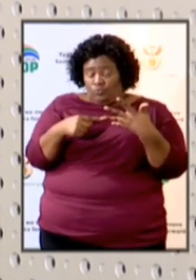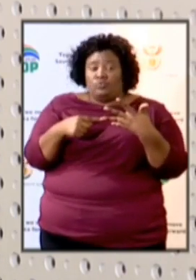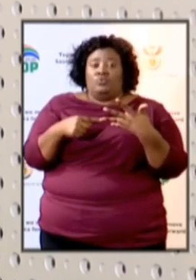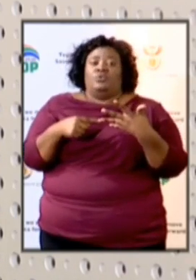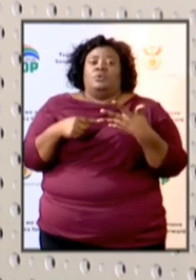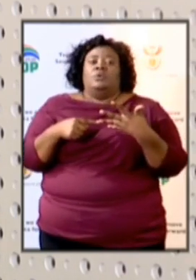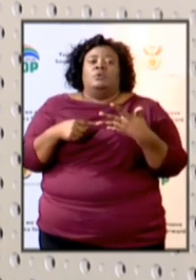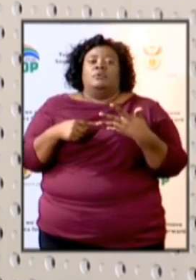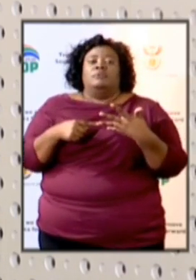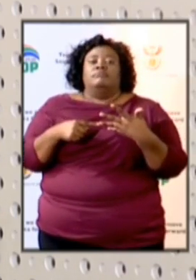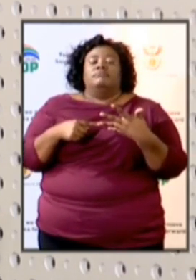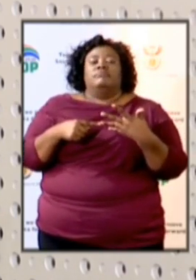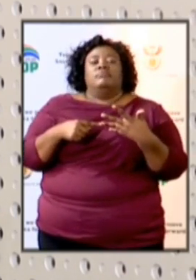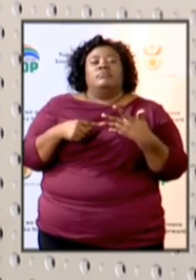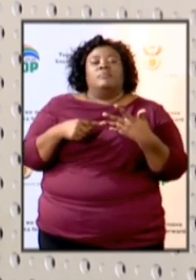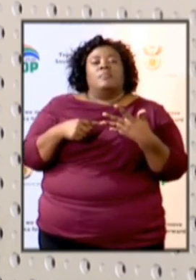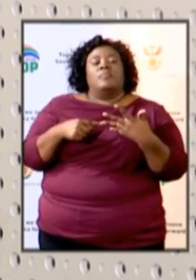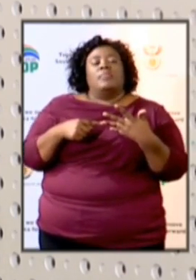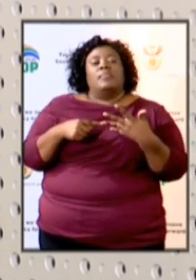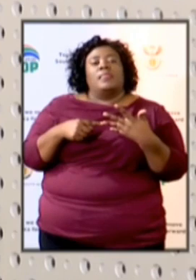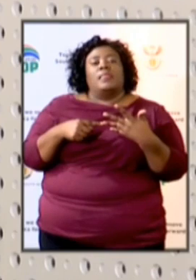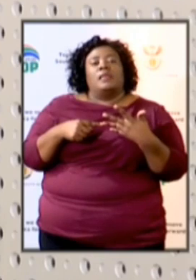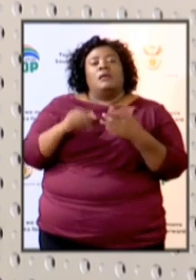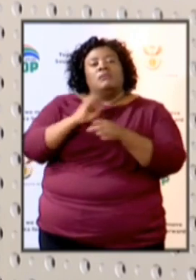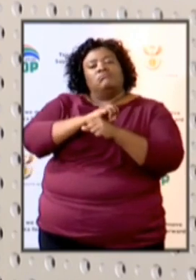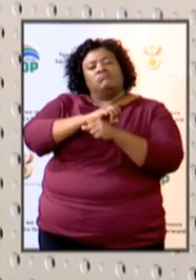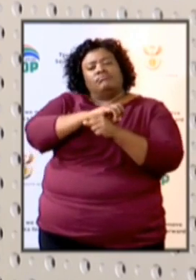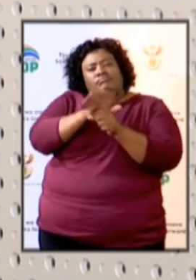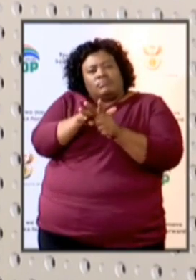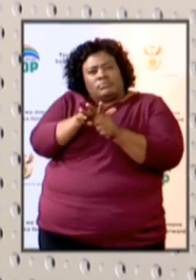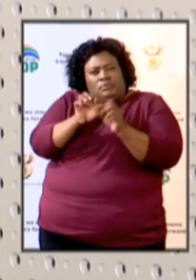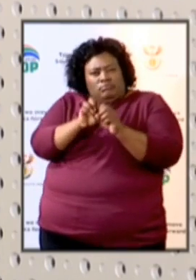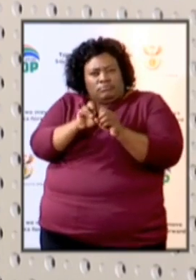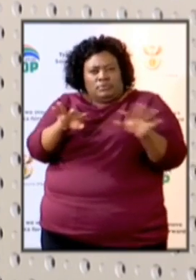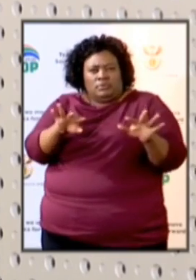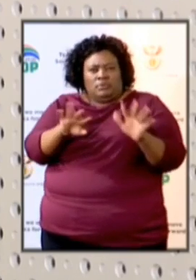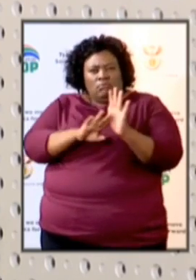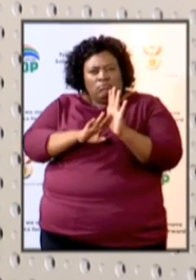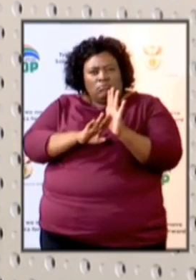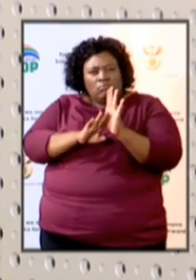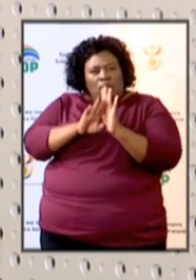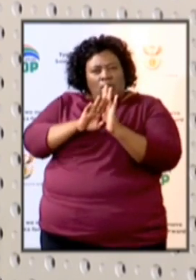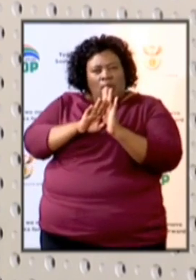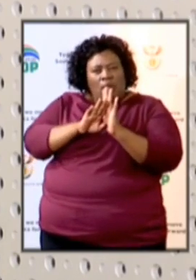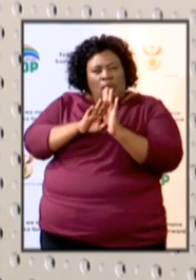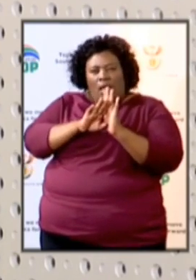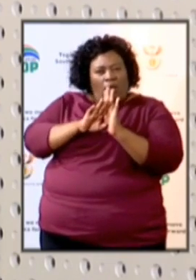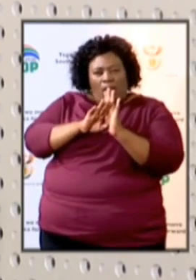the increase infection is low or mild,